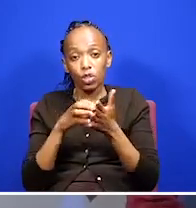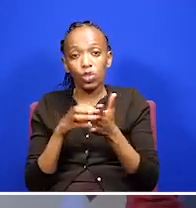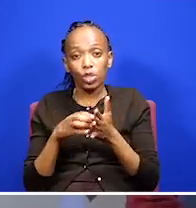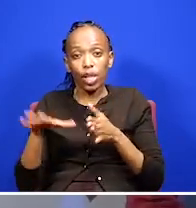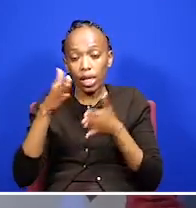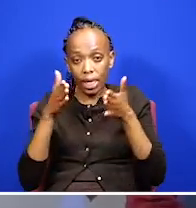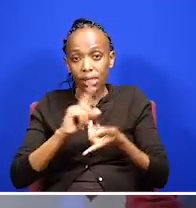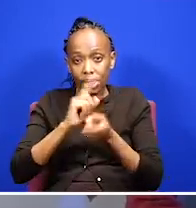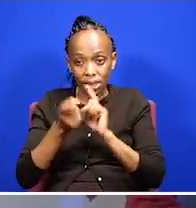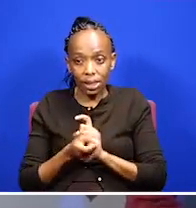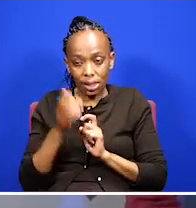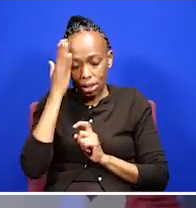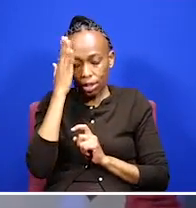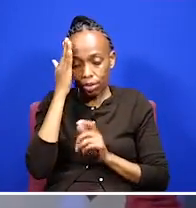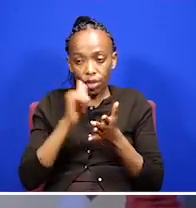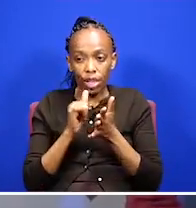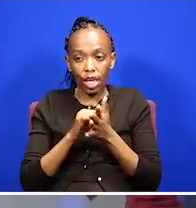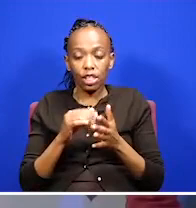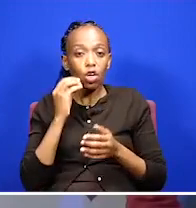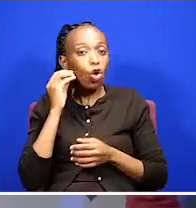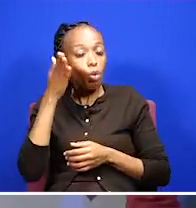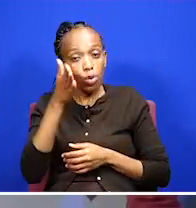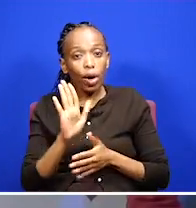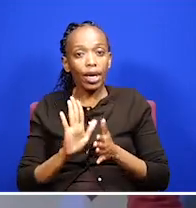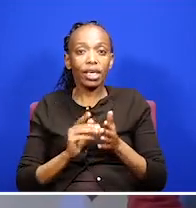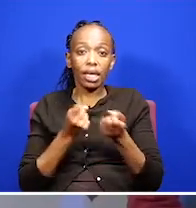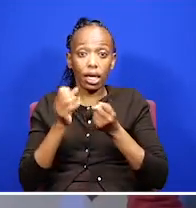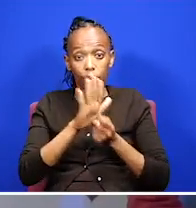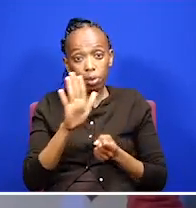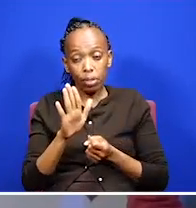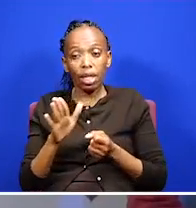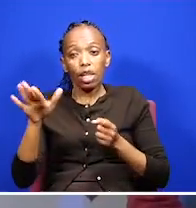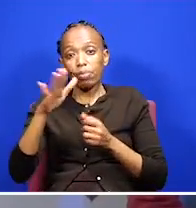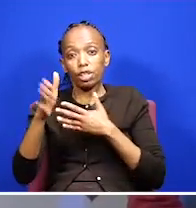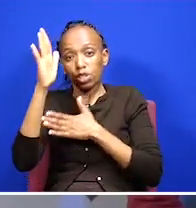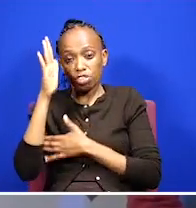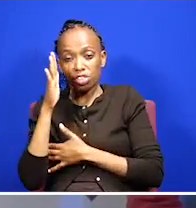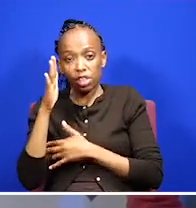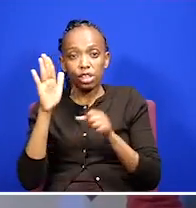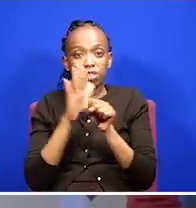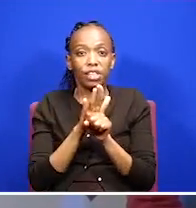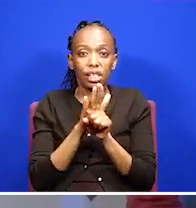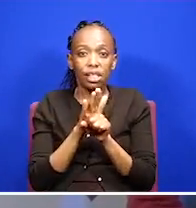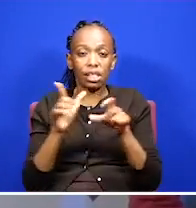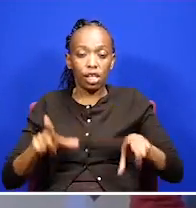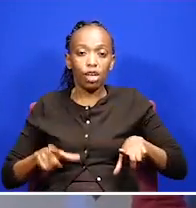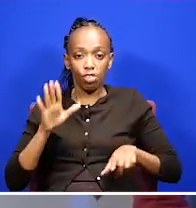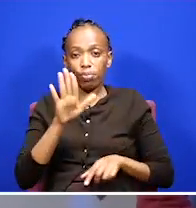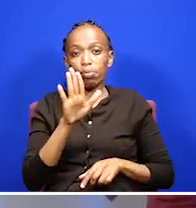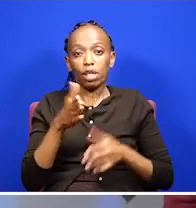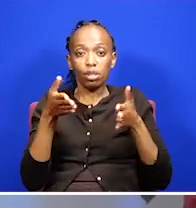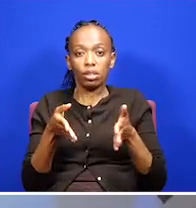The atmosphere here has changed and I know that in your home, in your car, wherever you might be, the presence of God is filling your